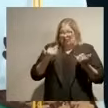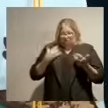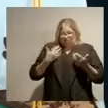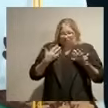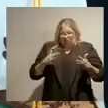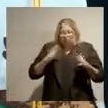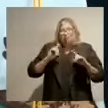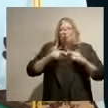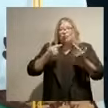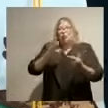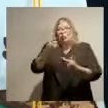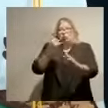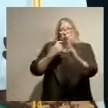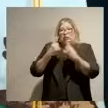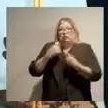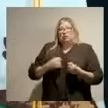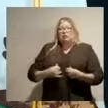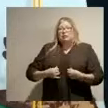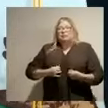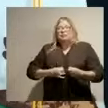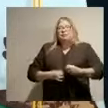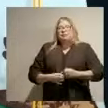questions.